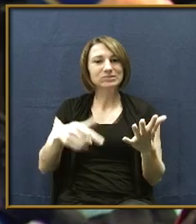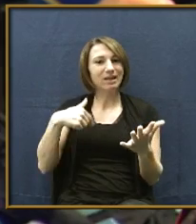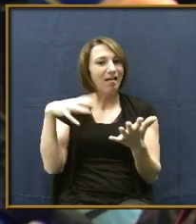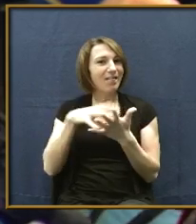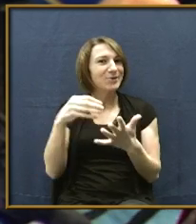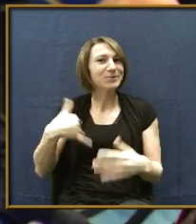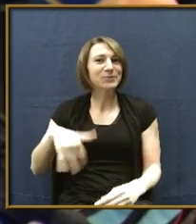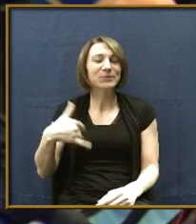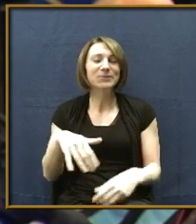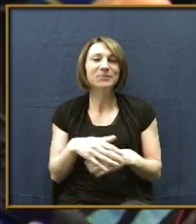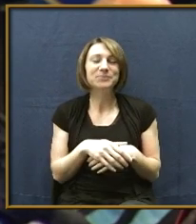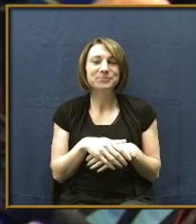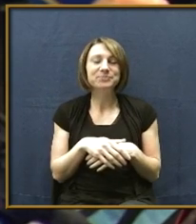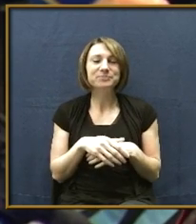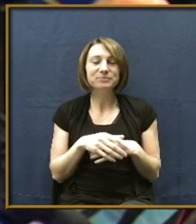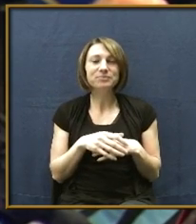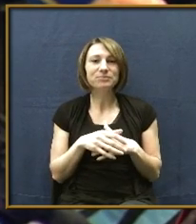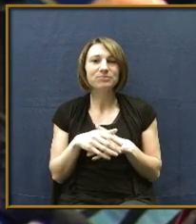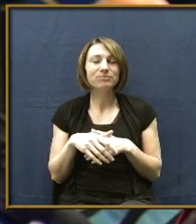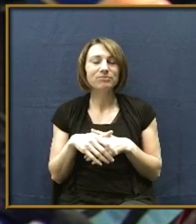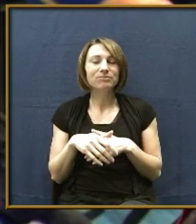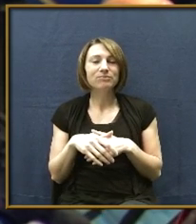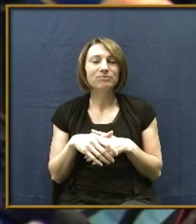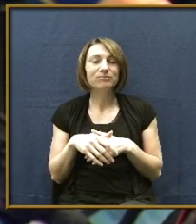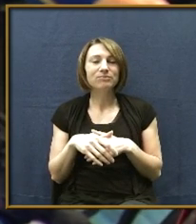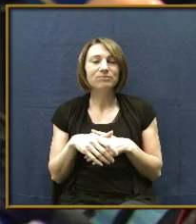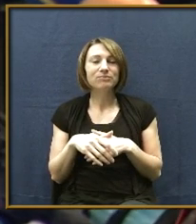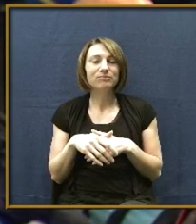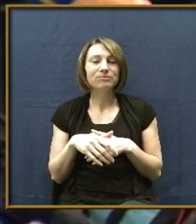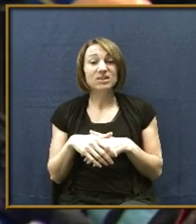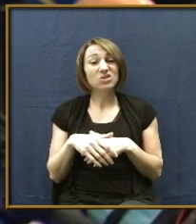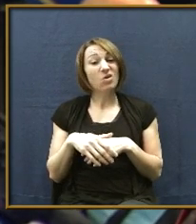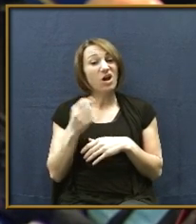that even though I initially thought of this position as not,